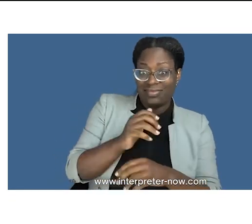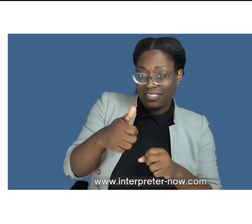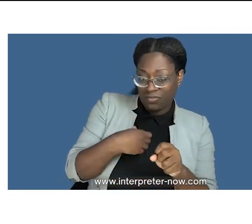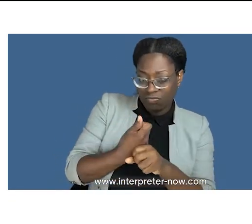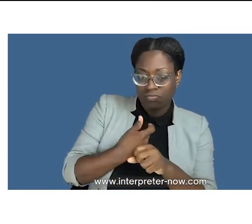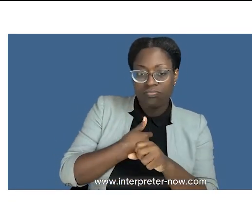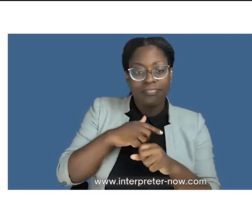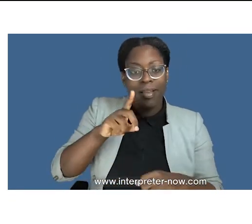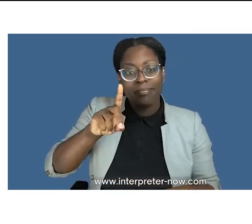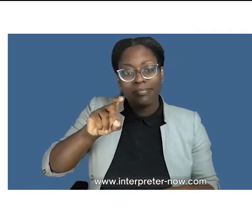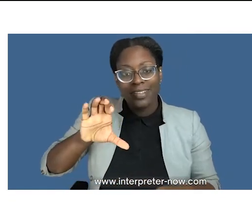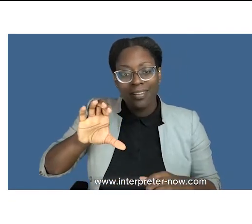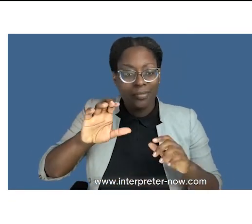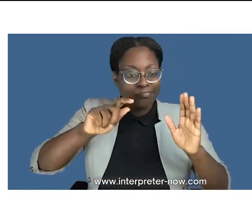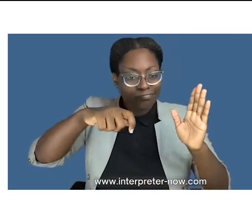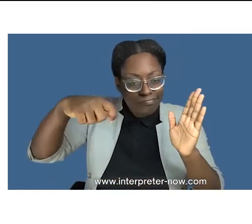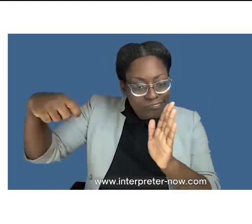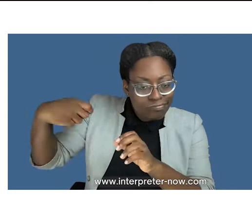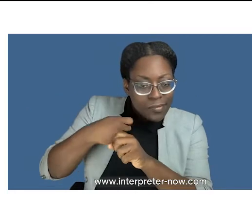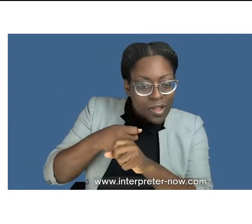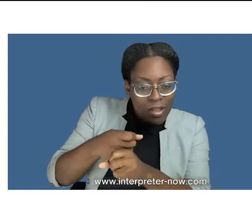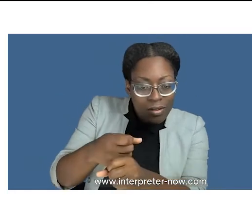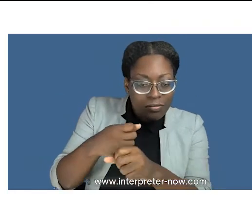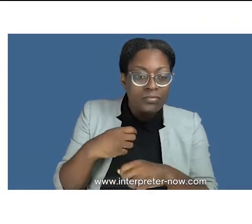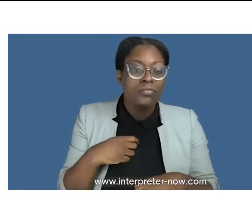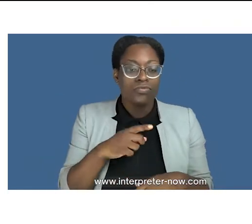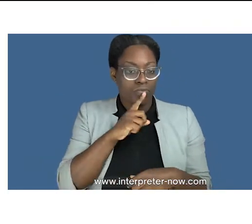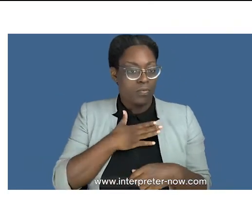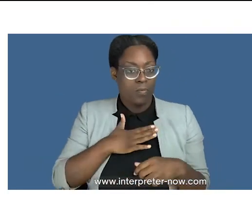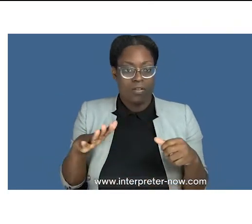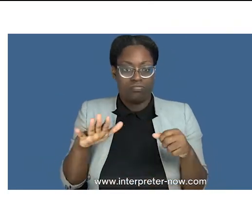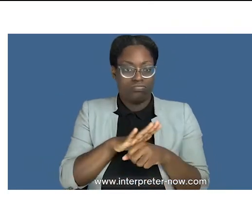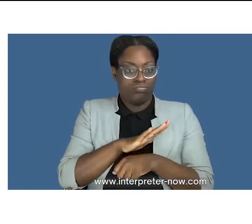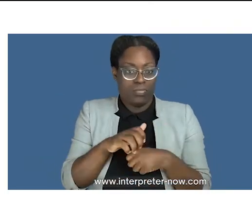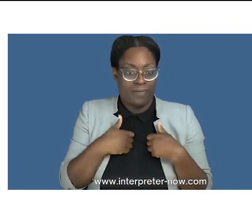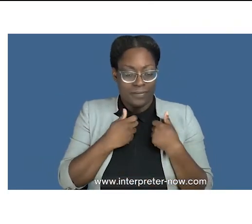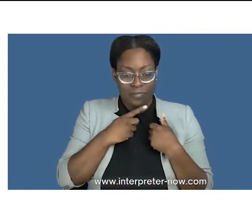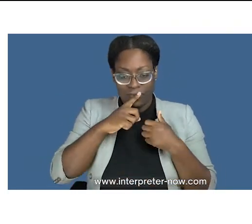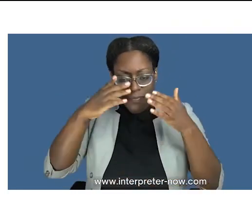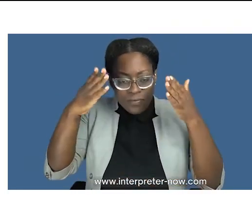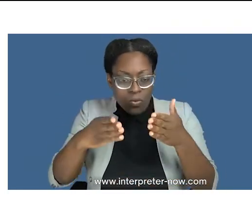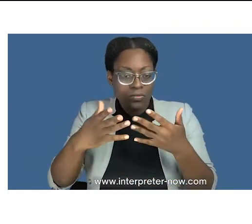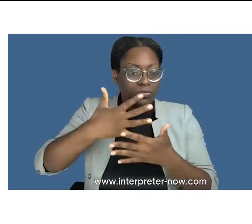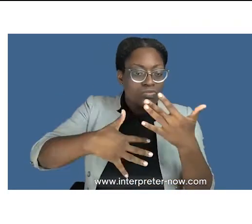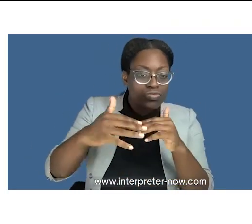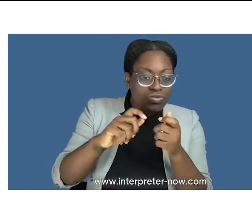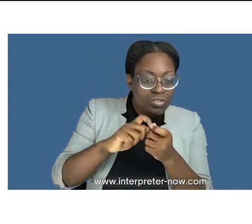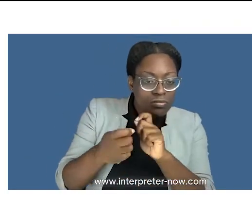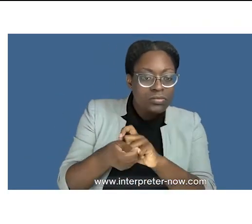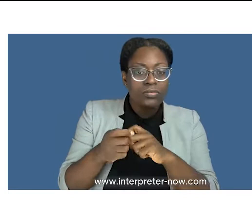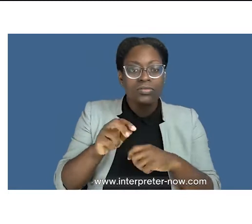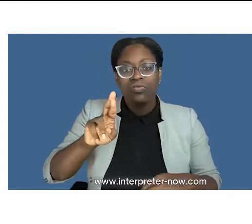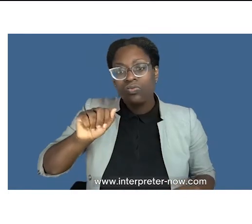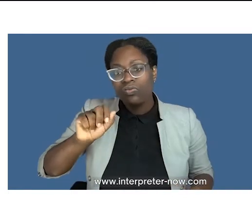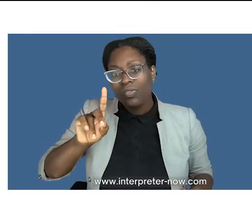And then my whole life, I've been kind of focused on social impact and social change, environmental change. And so